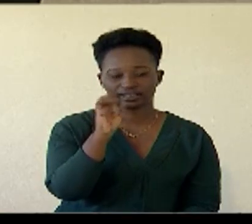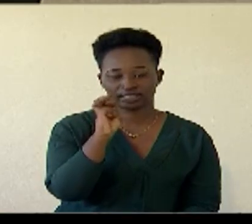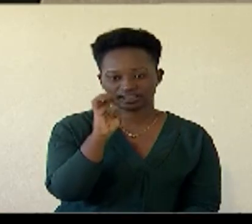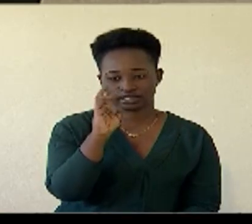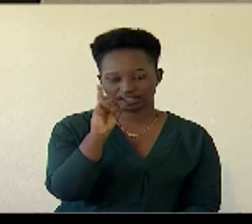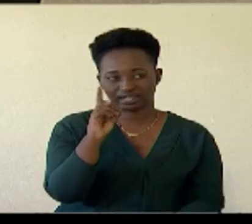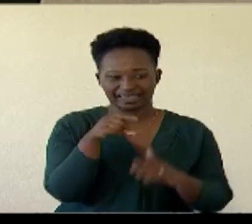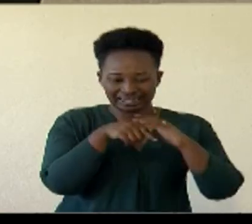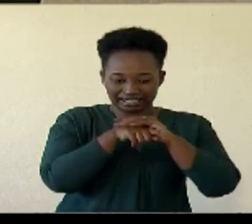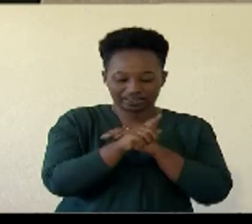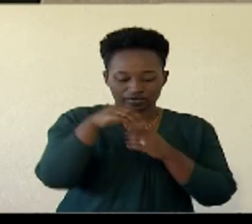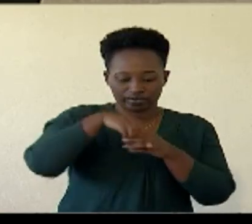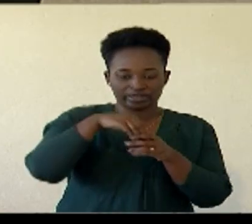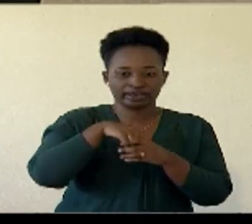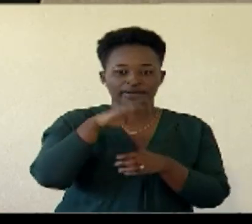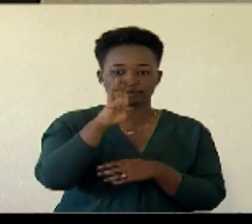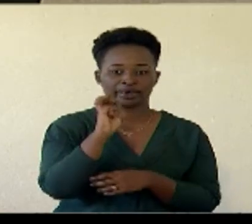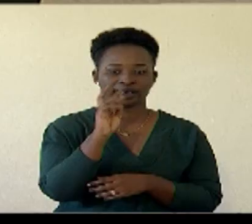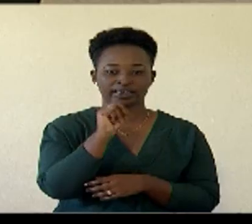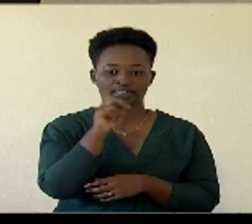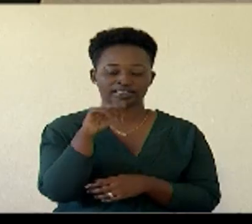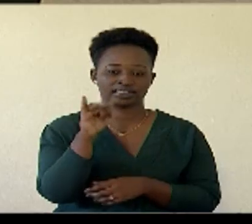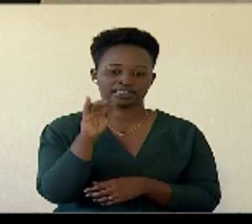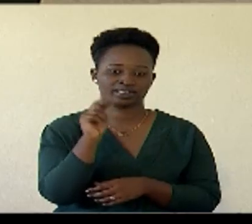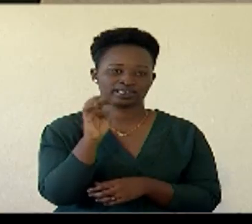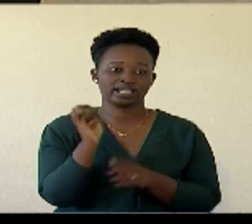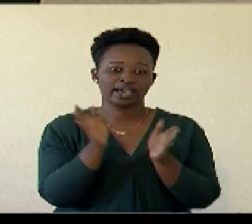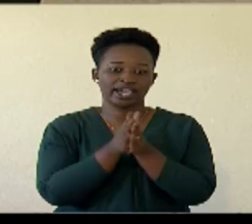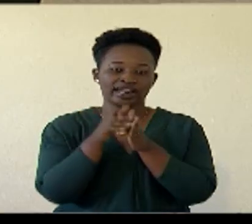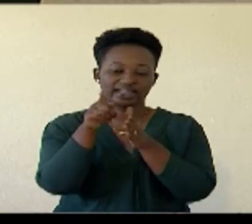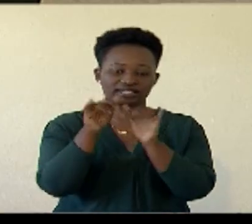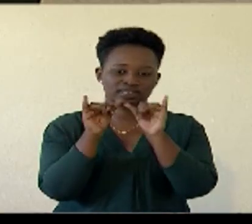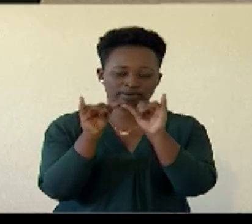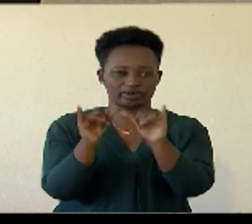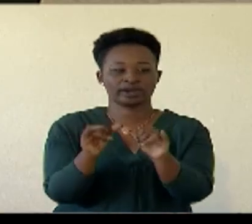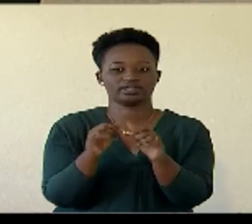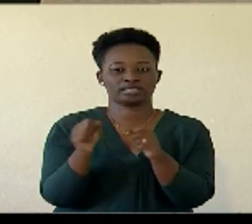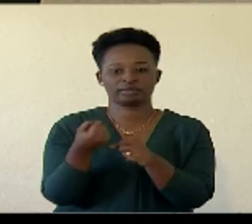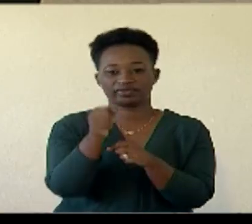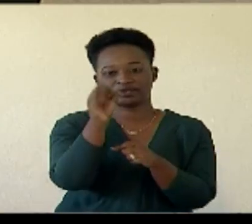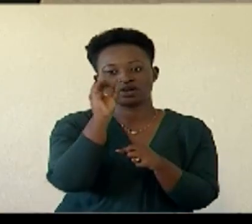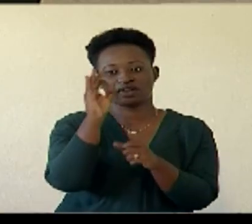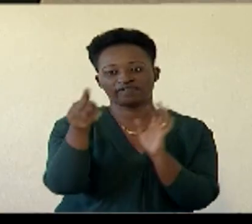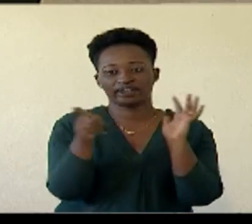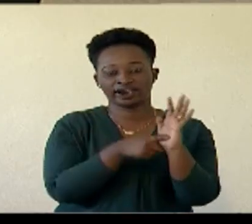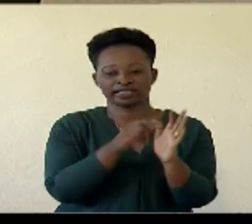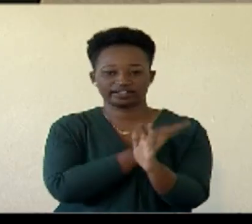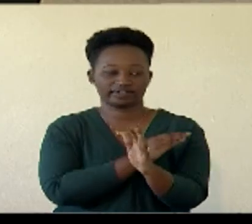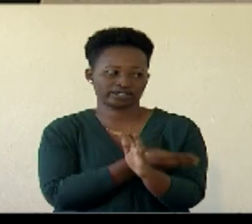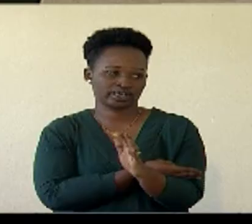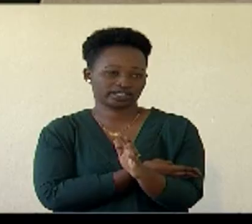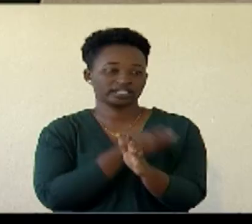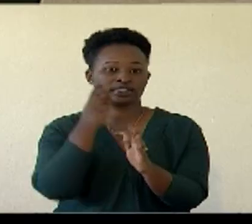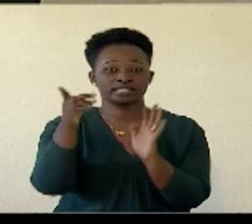that stabilizes. So the movement of the negative charge, because of the overlap of the orbitals,